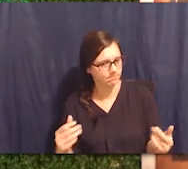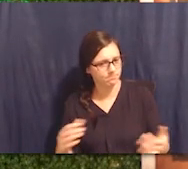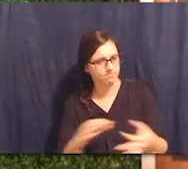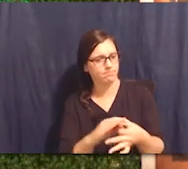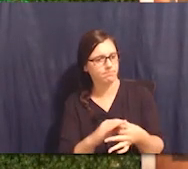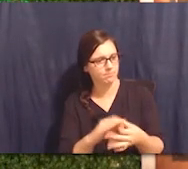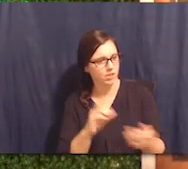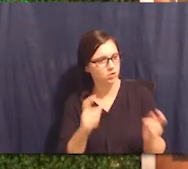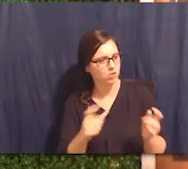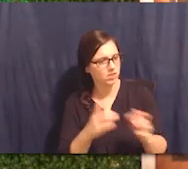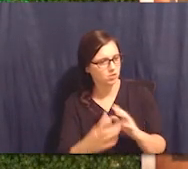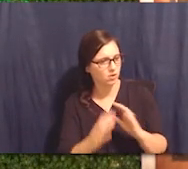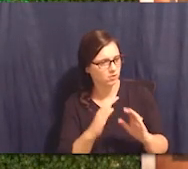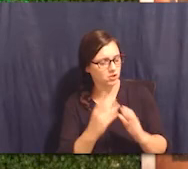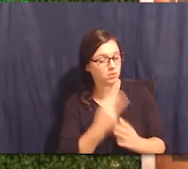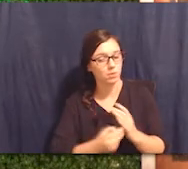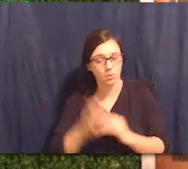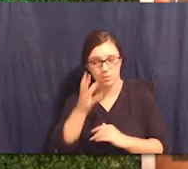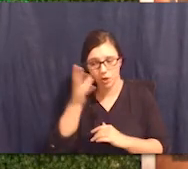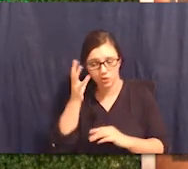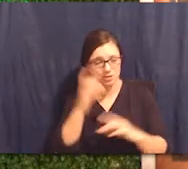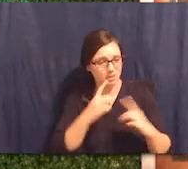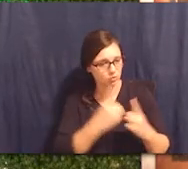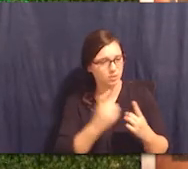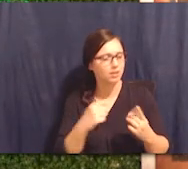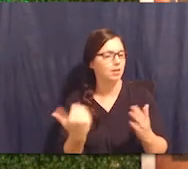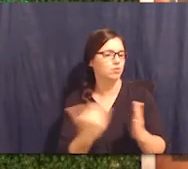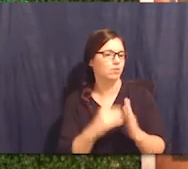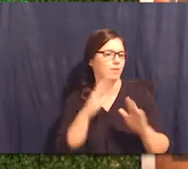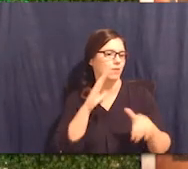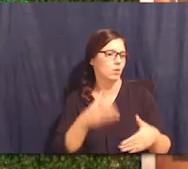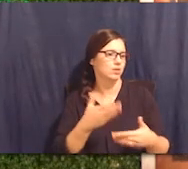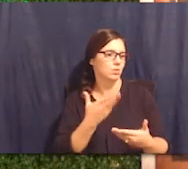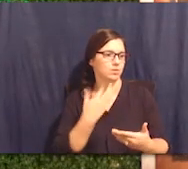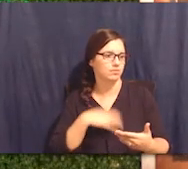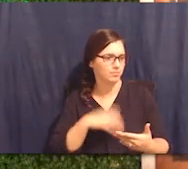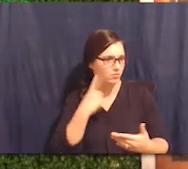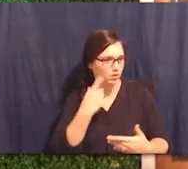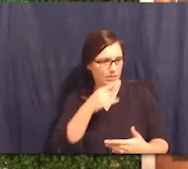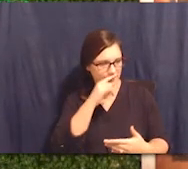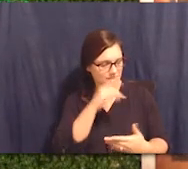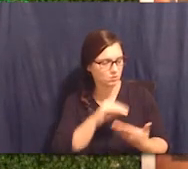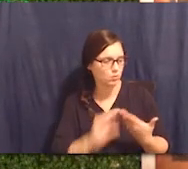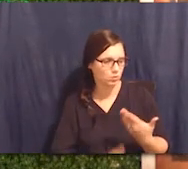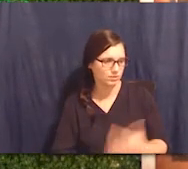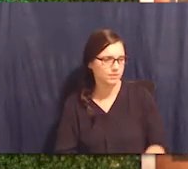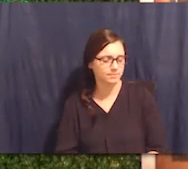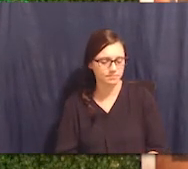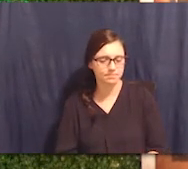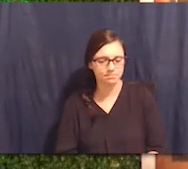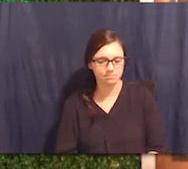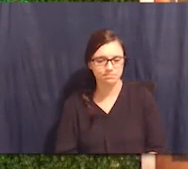readjust that conversation so that both parents and districts can refocus on what's good for our kids and our students.